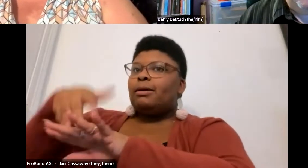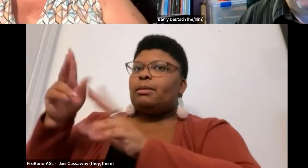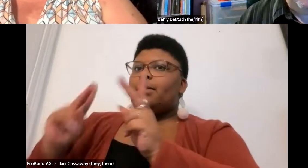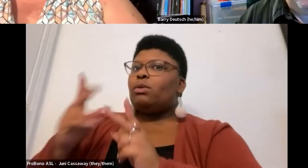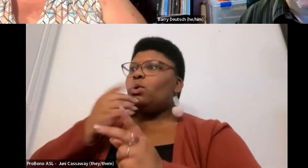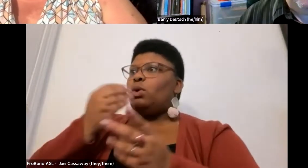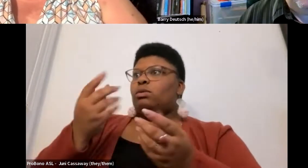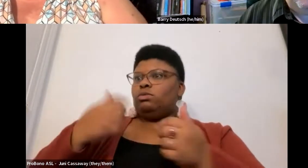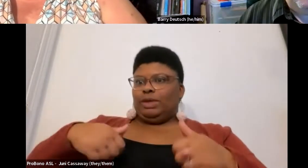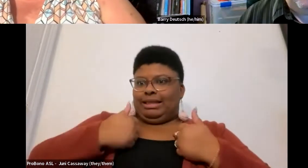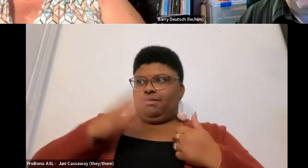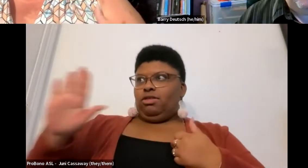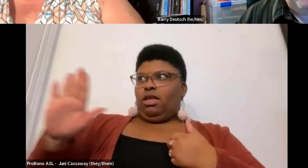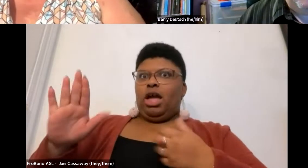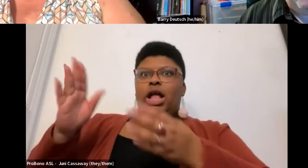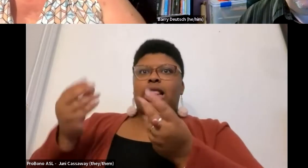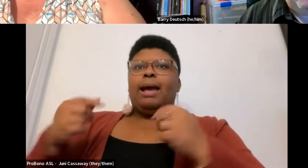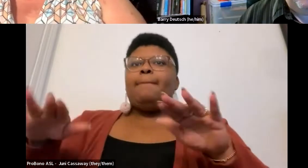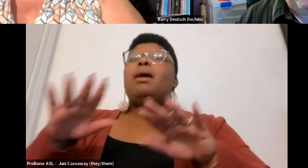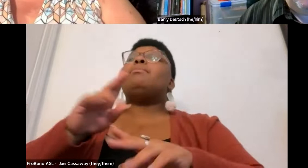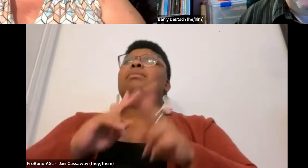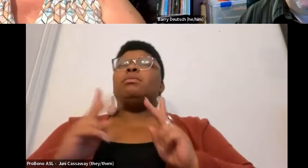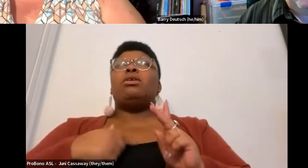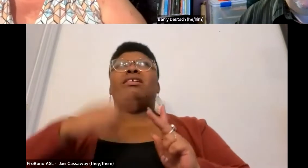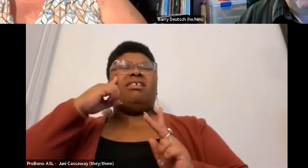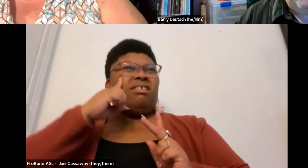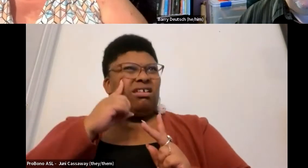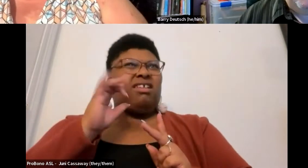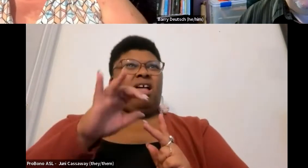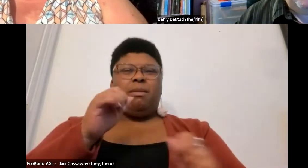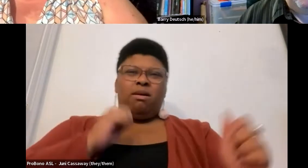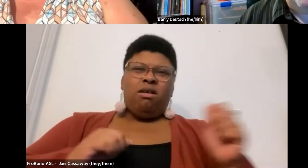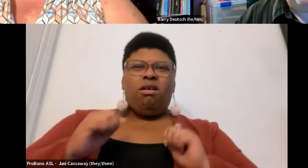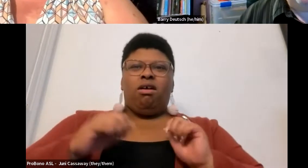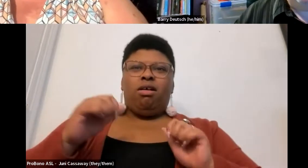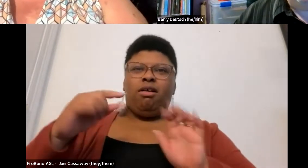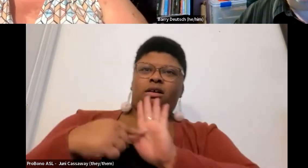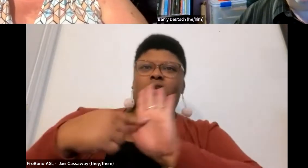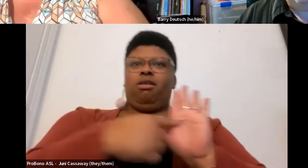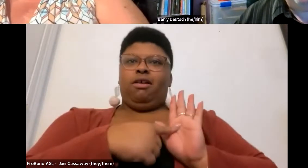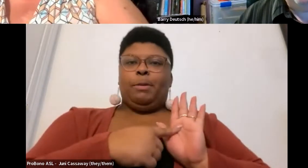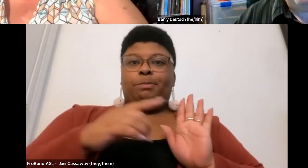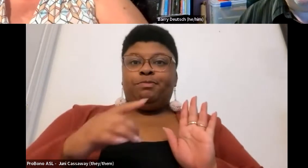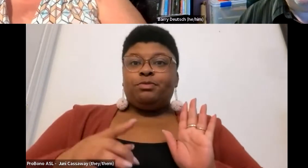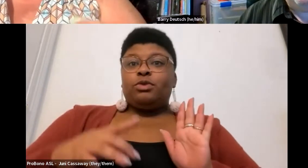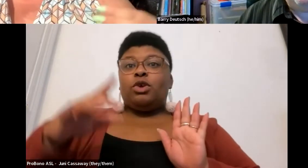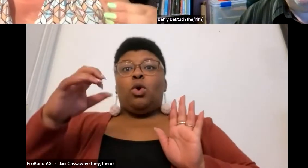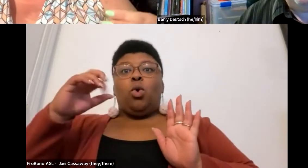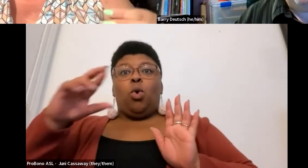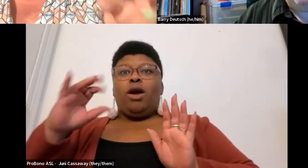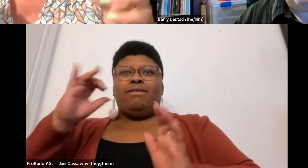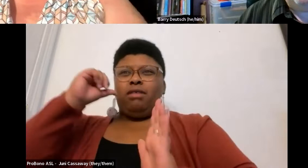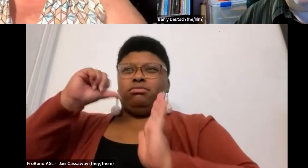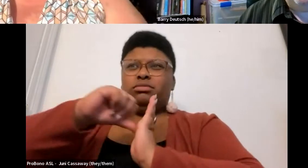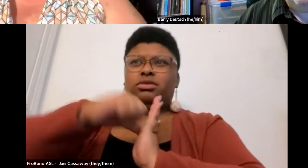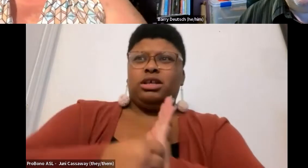have expressed concerns about whether that is performative, whether it reinforces an idea that those folks were here instead of that